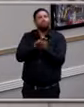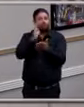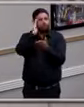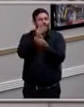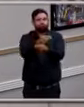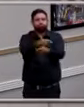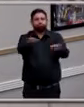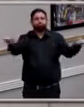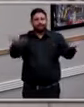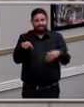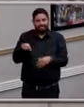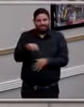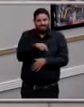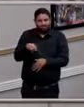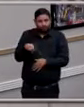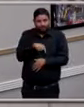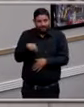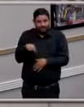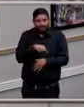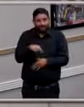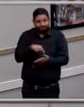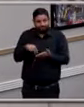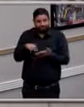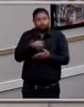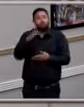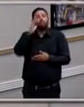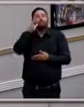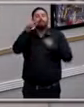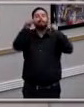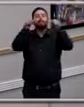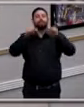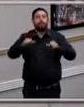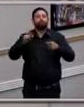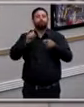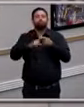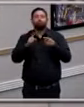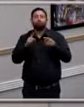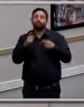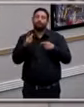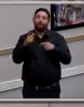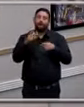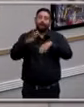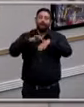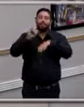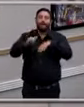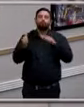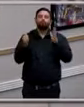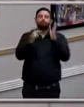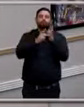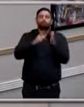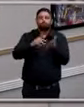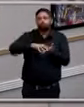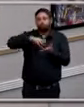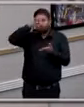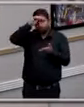this coming week, and it will also be posted on our Return to Learn website. Please check that